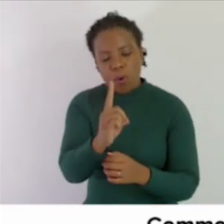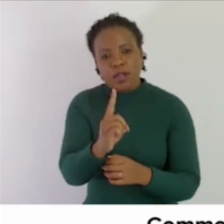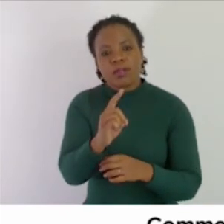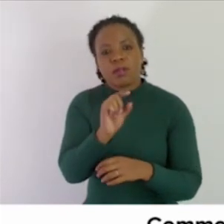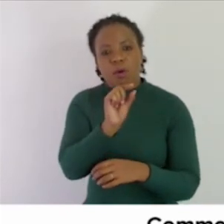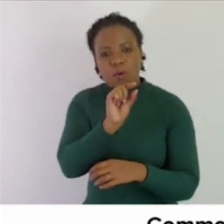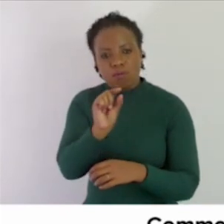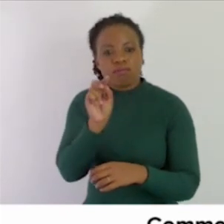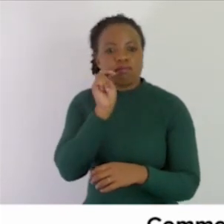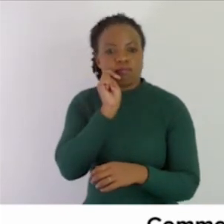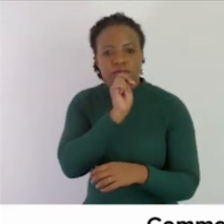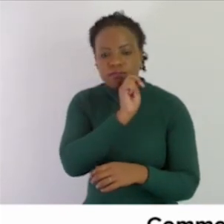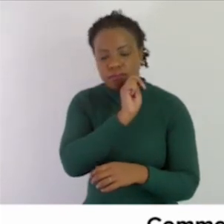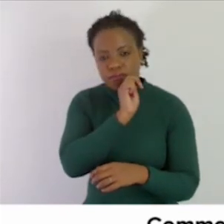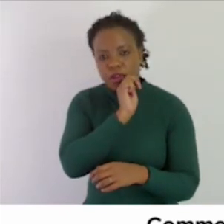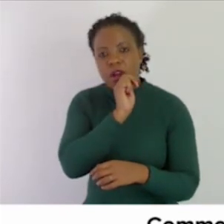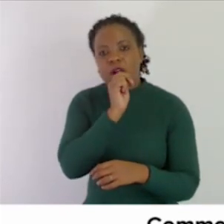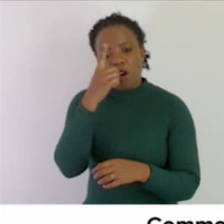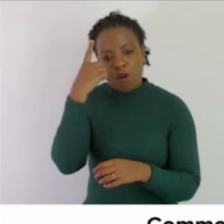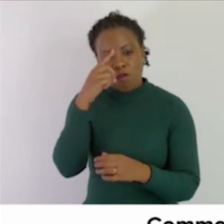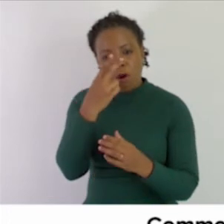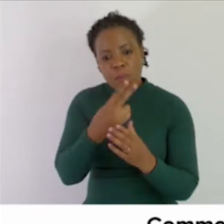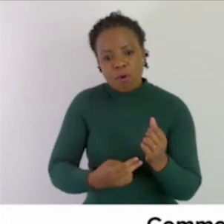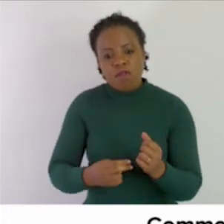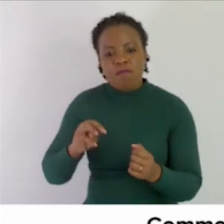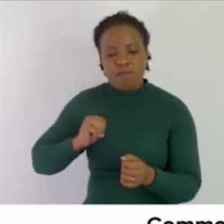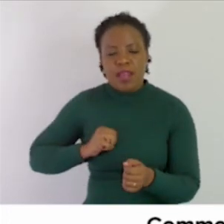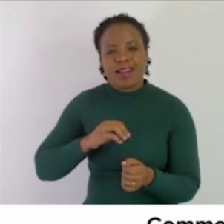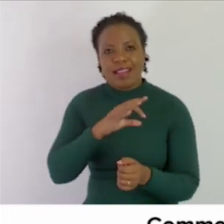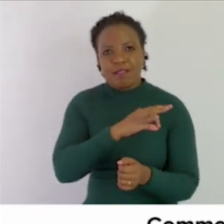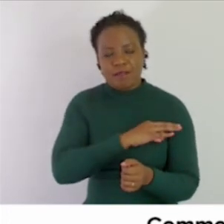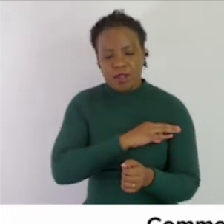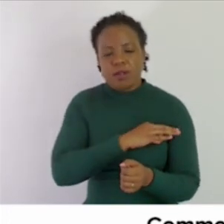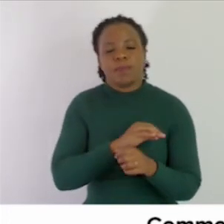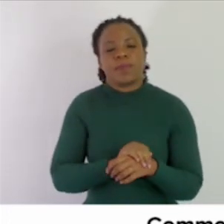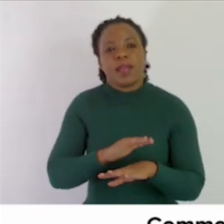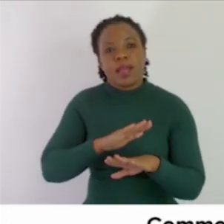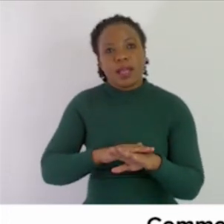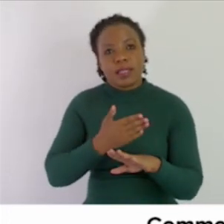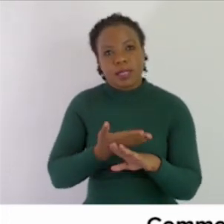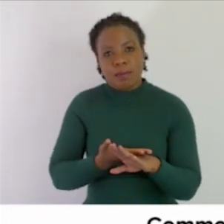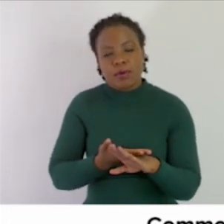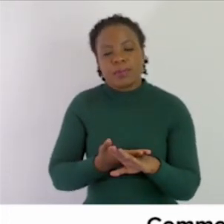They could be either male or female. Like what I'm saying, examples of people